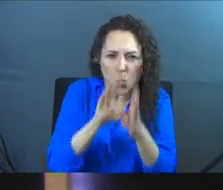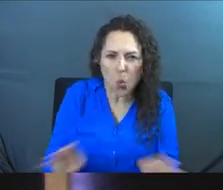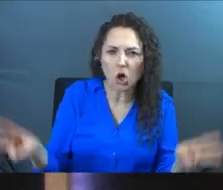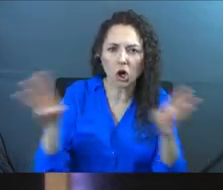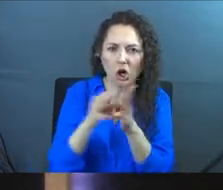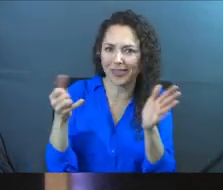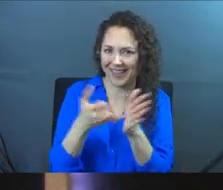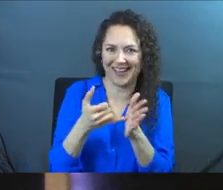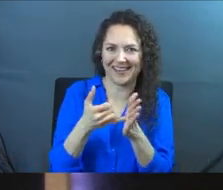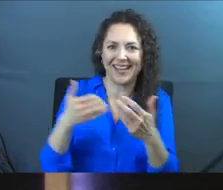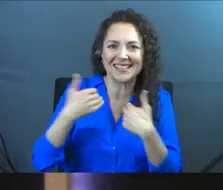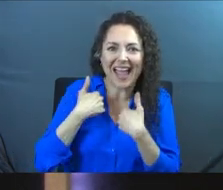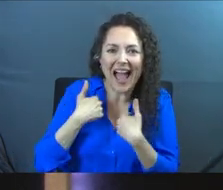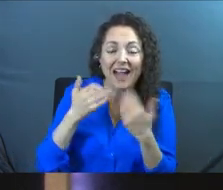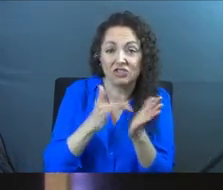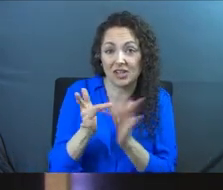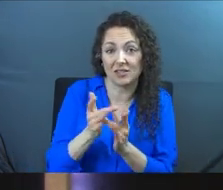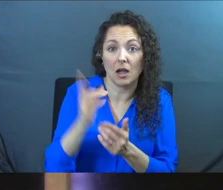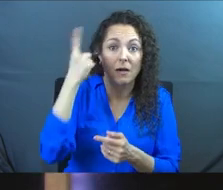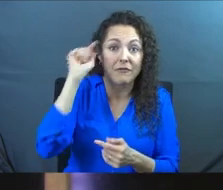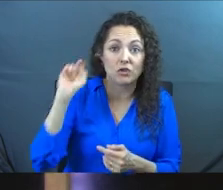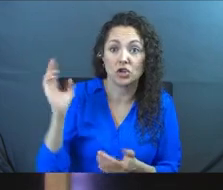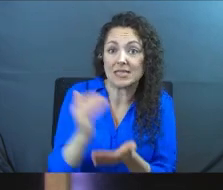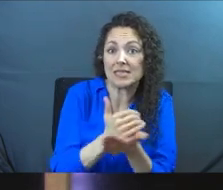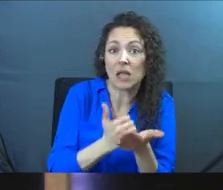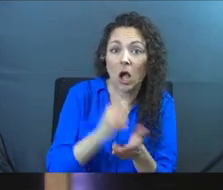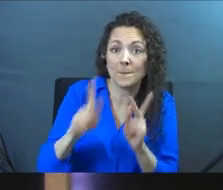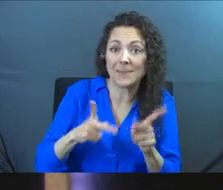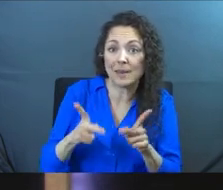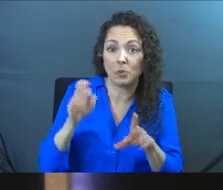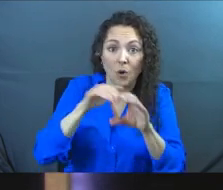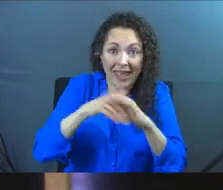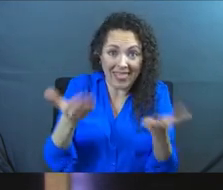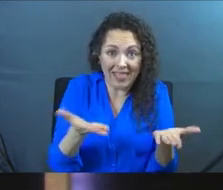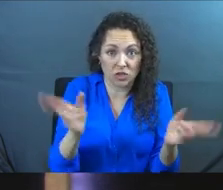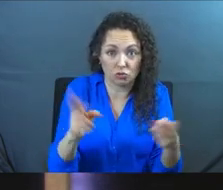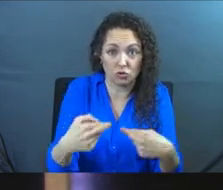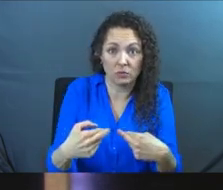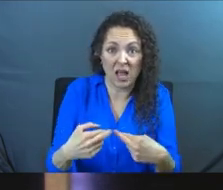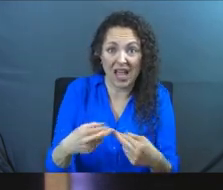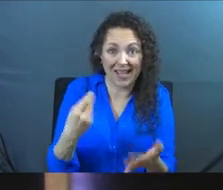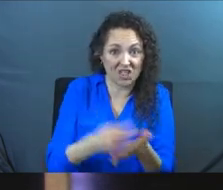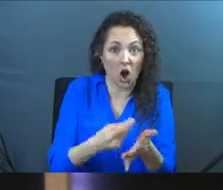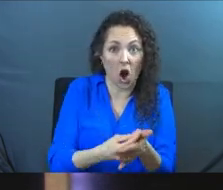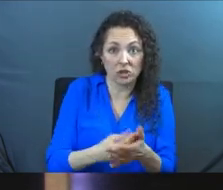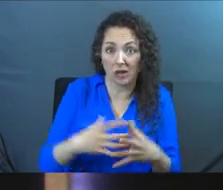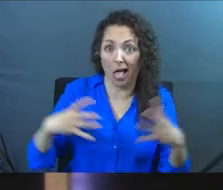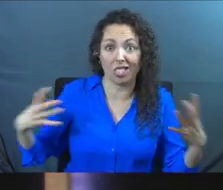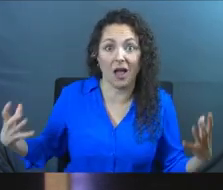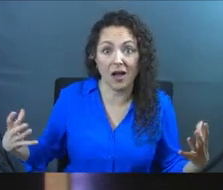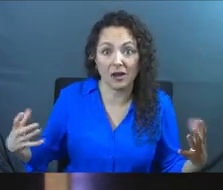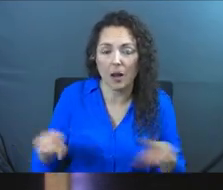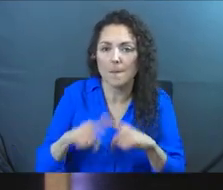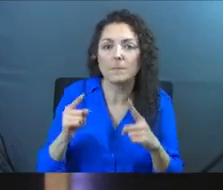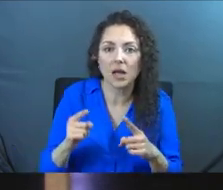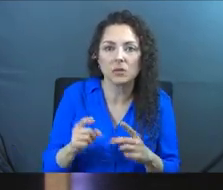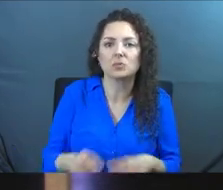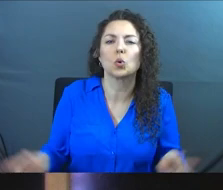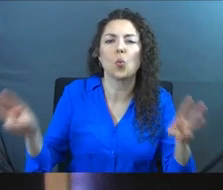for some people in this room, for a lot of people throughout church history, it's cost a whole lot, but it's been worth